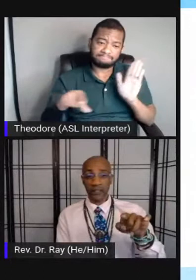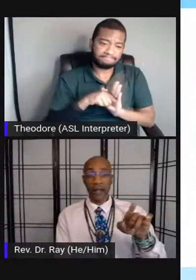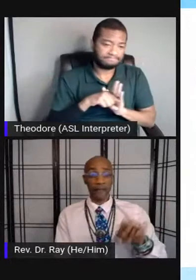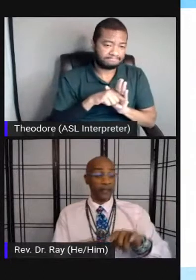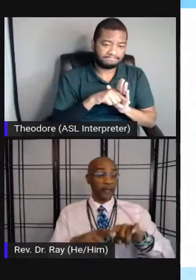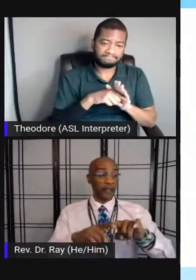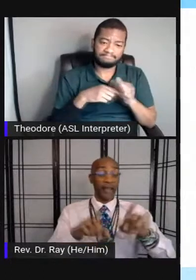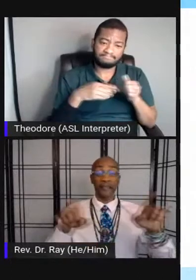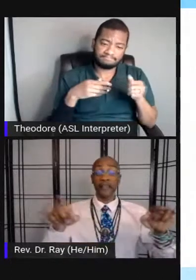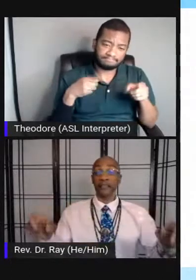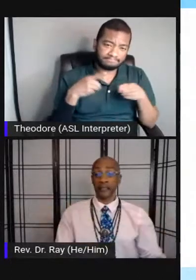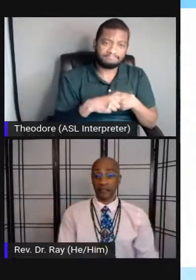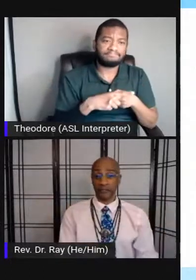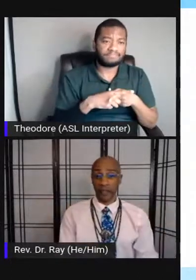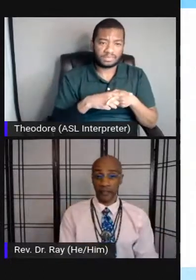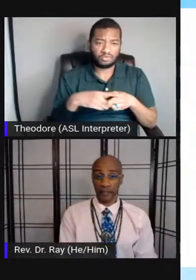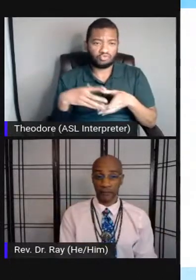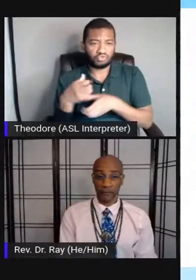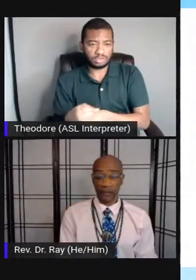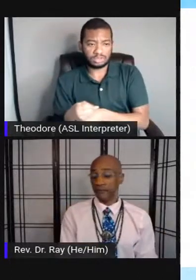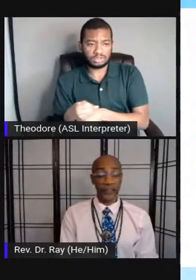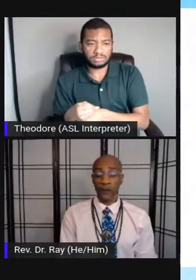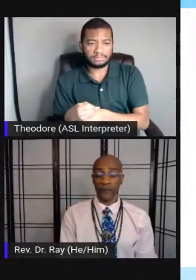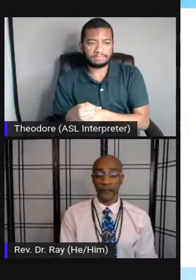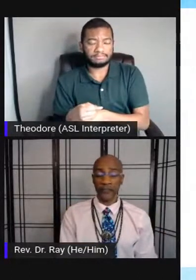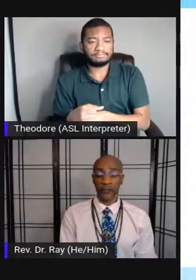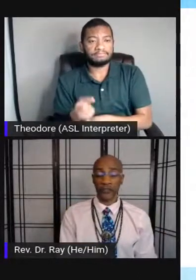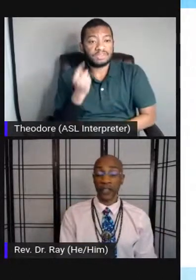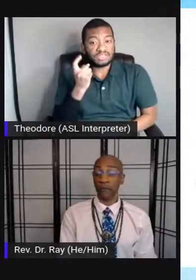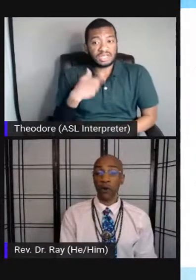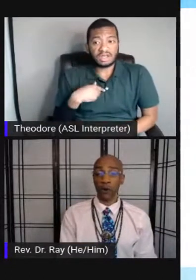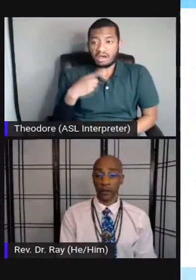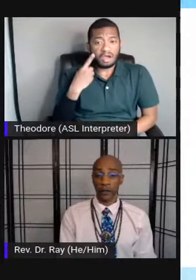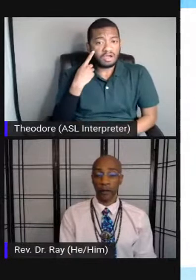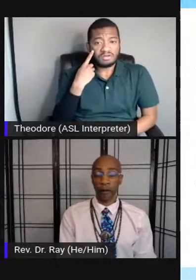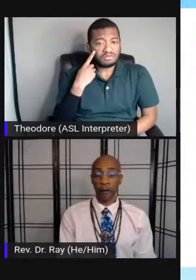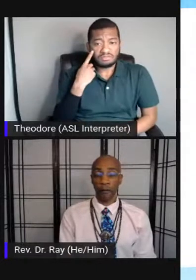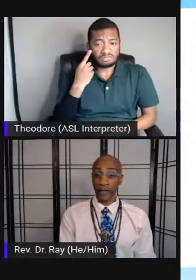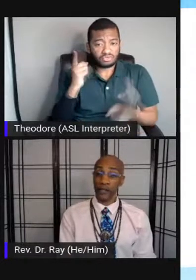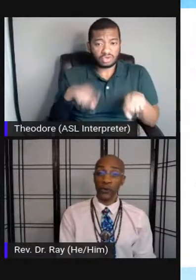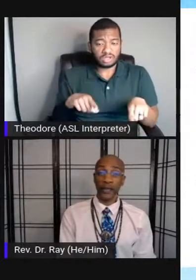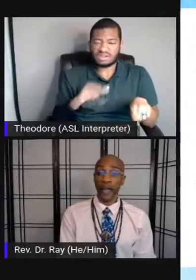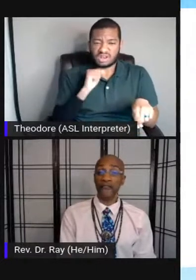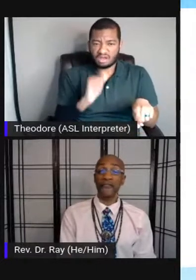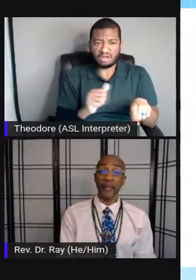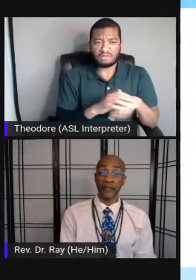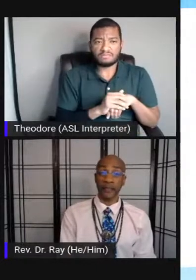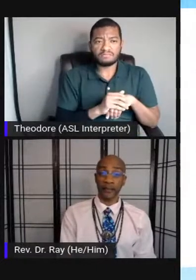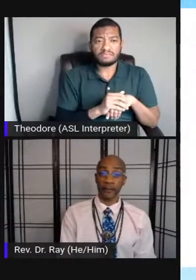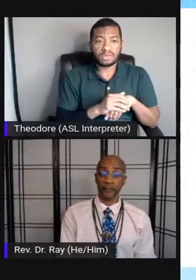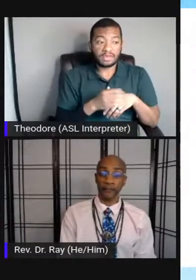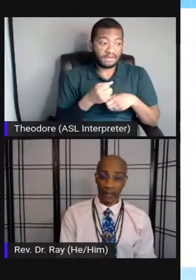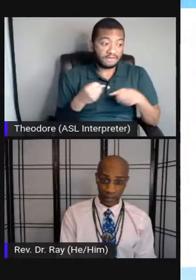Fear is not the antithesis of faith. Fear and faith are the same coin, because you can have